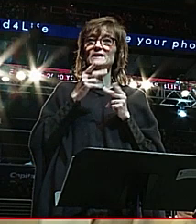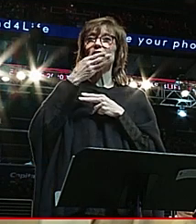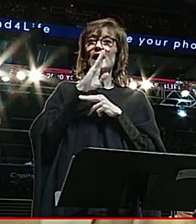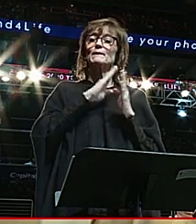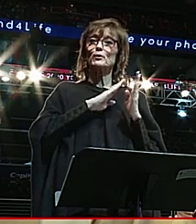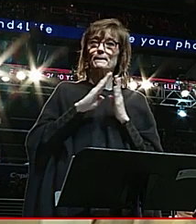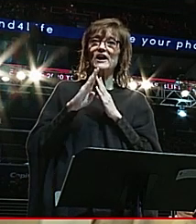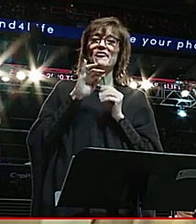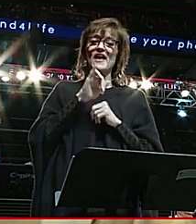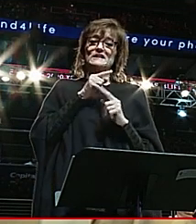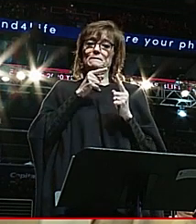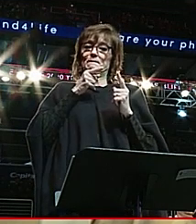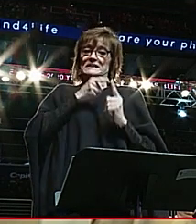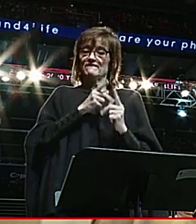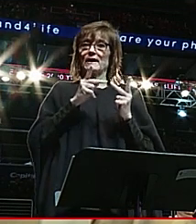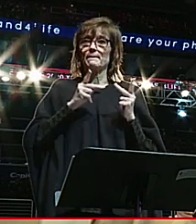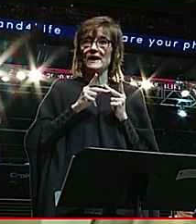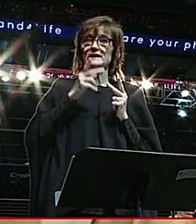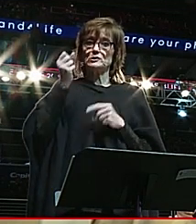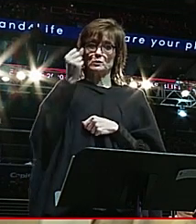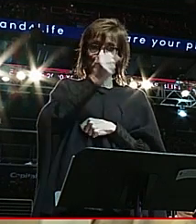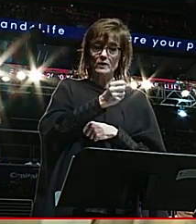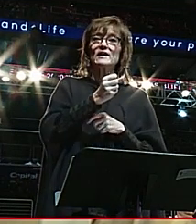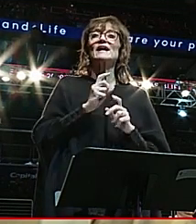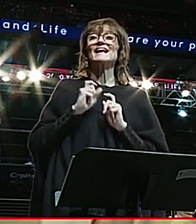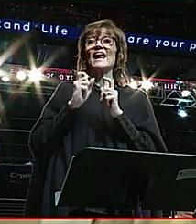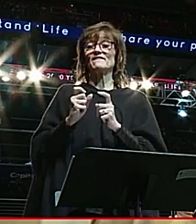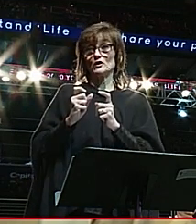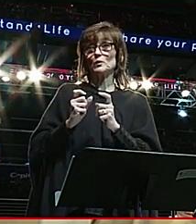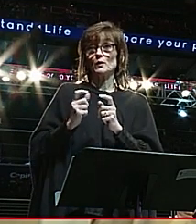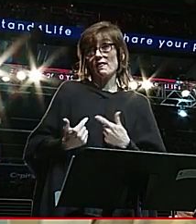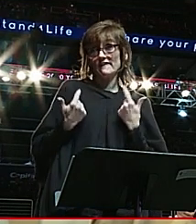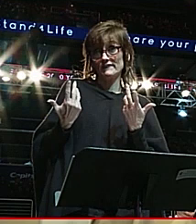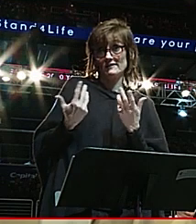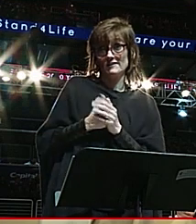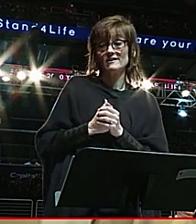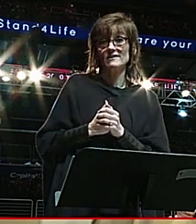you and where He gave you the gift which we are celebrating today, the gift of life.